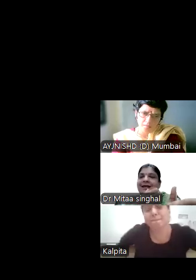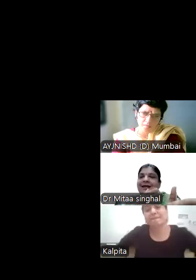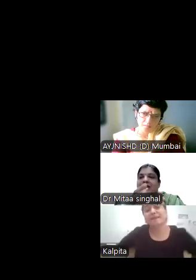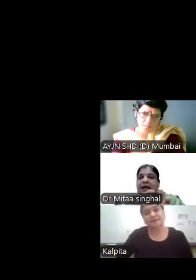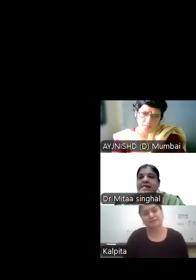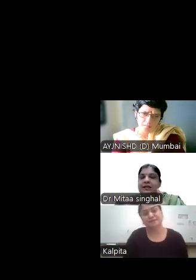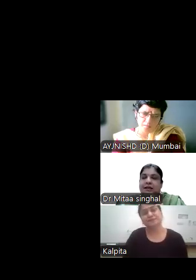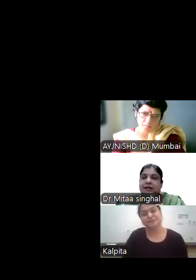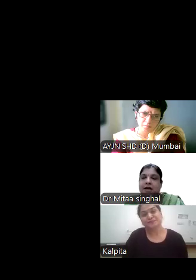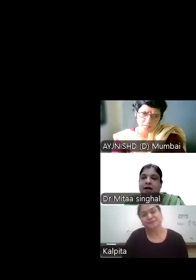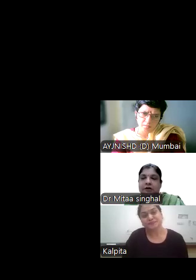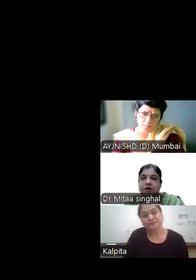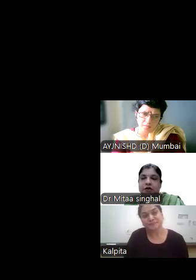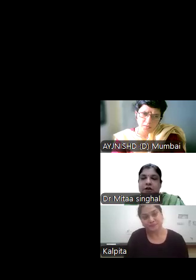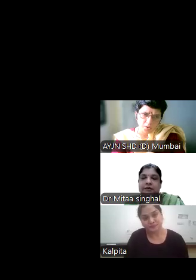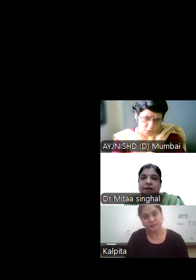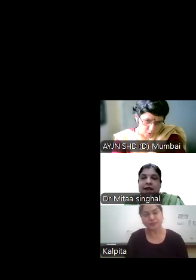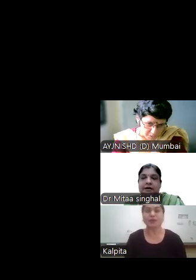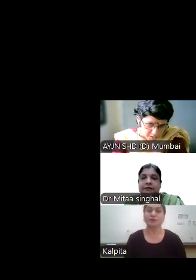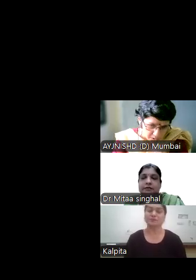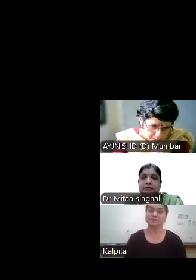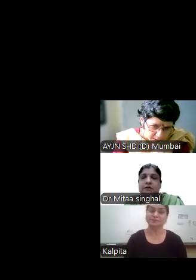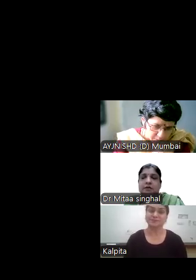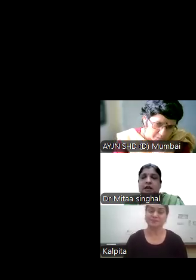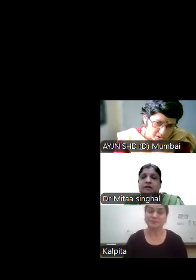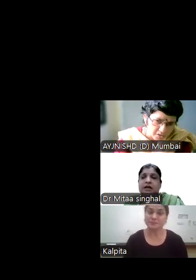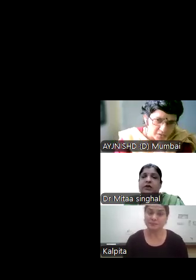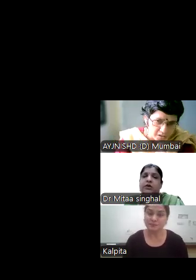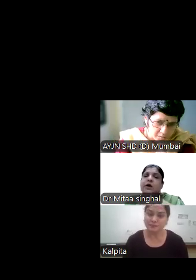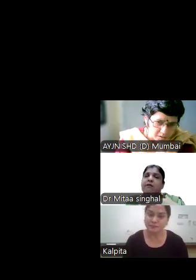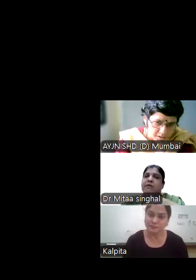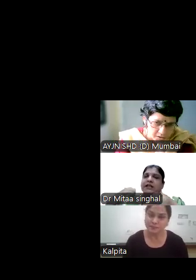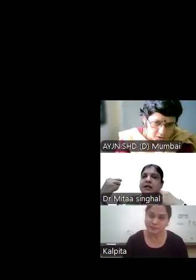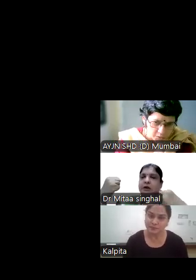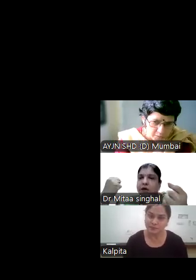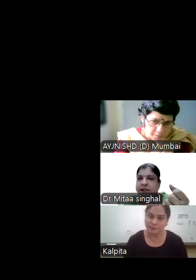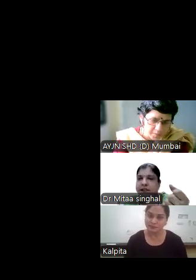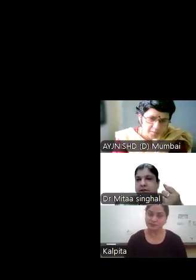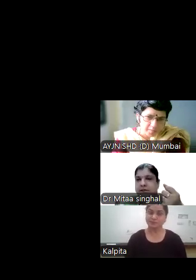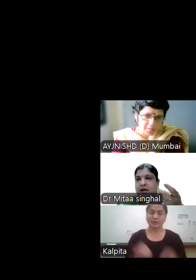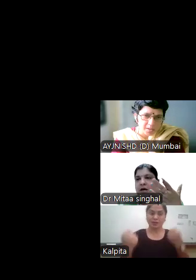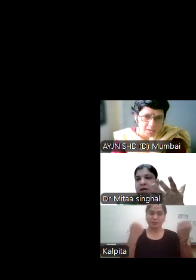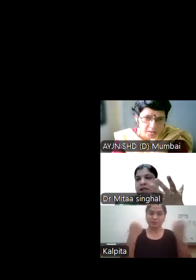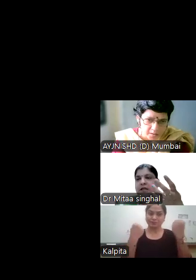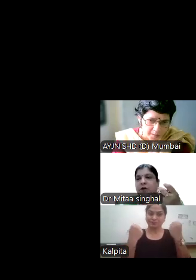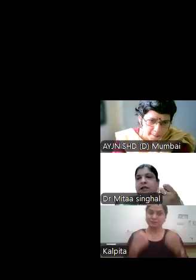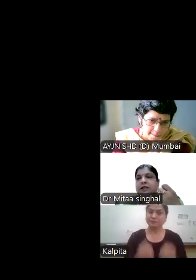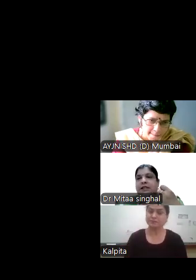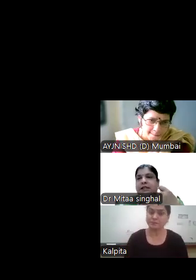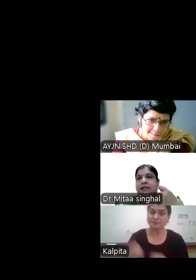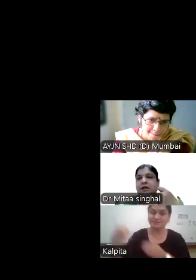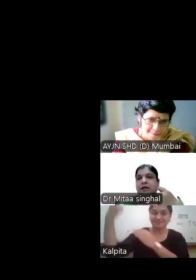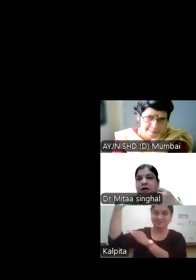that the child does not have issues. So Then typically, ma'am, we need to do a muscle excuse me. tone assessment. Muscle tone